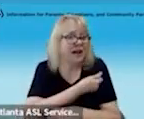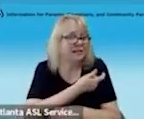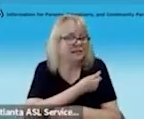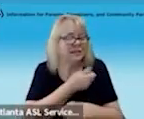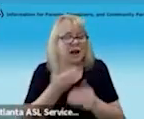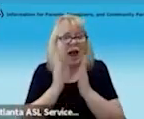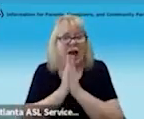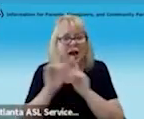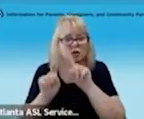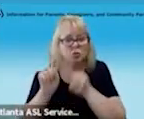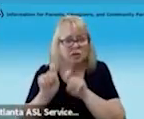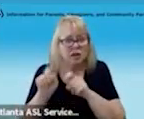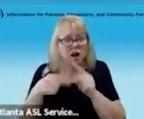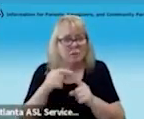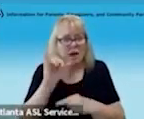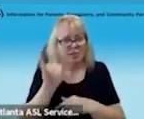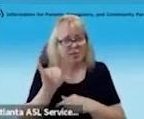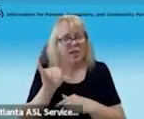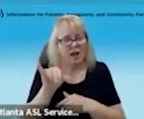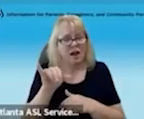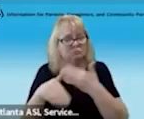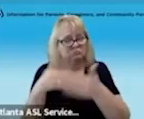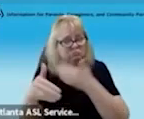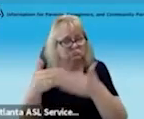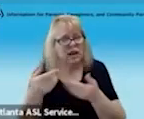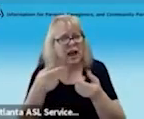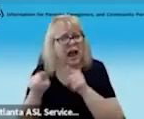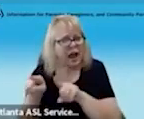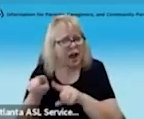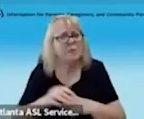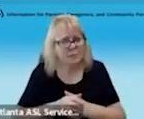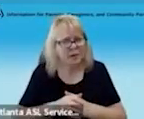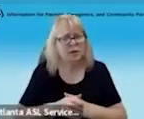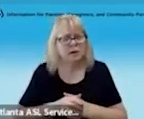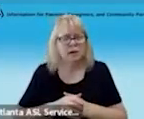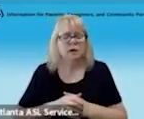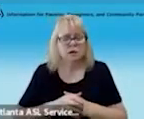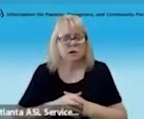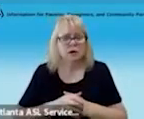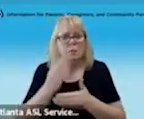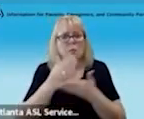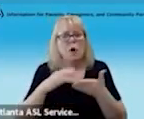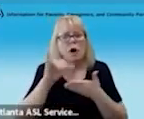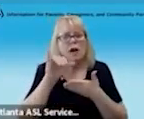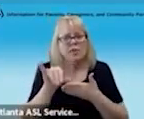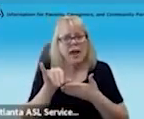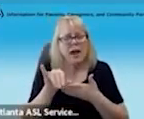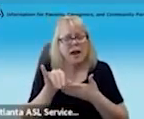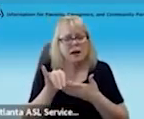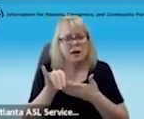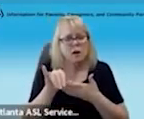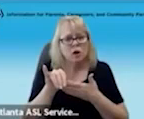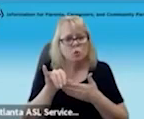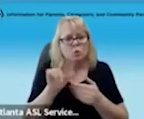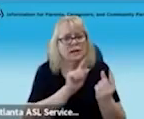And specifically, there was one situation in the Navajo area where we have phenomenal teen vaccination rates. And when we asked